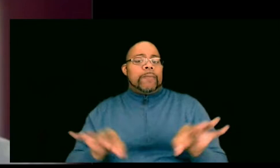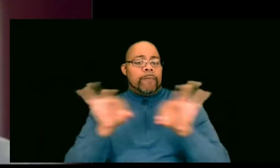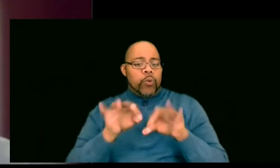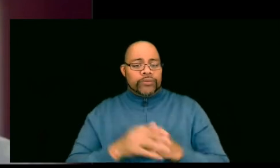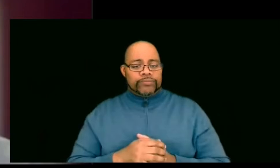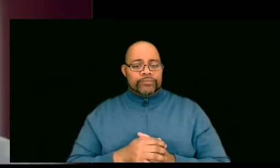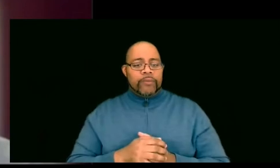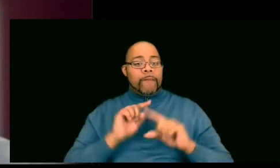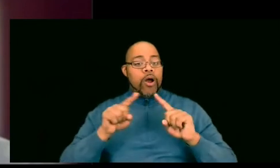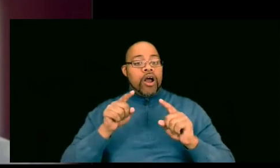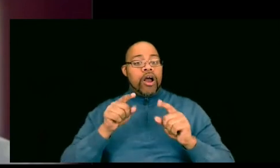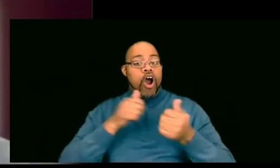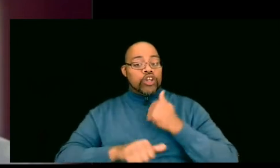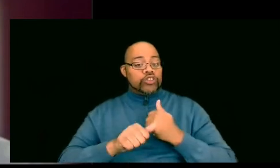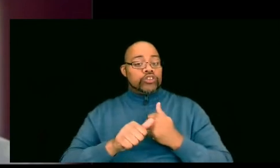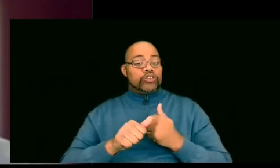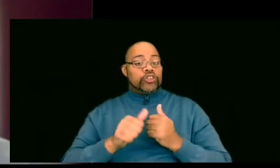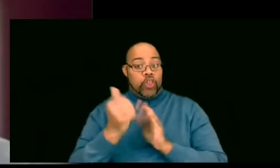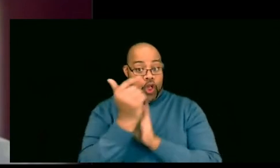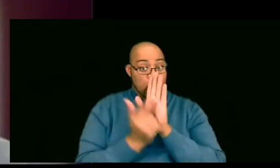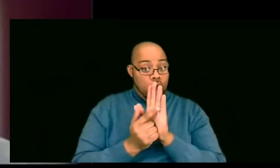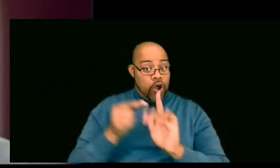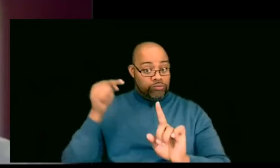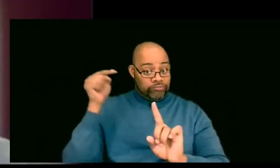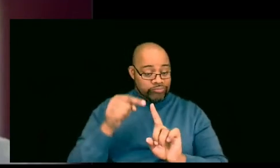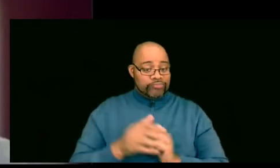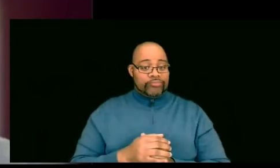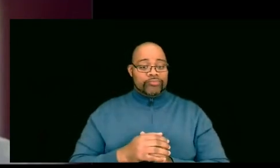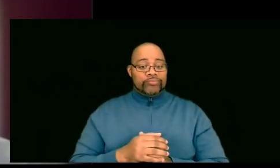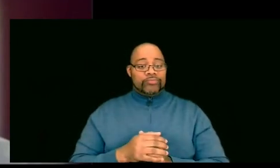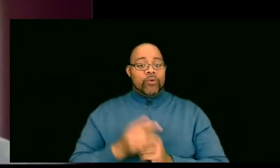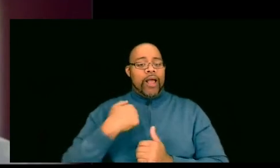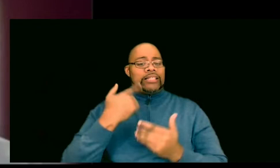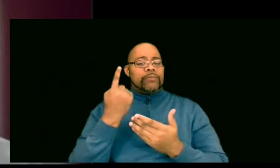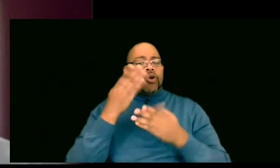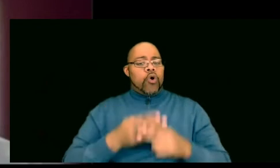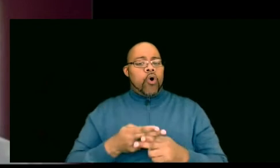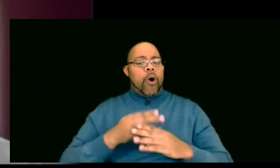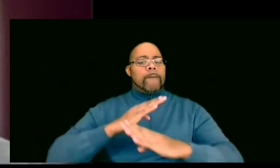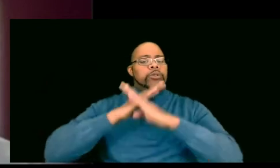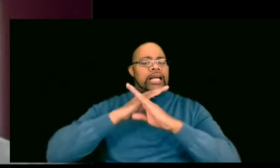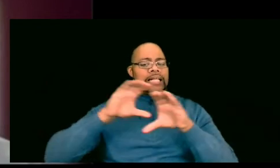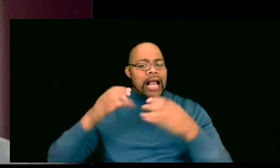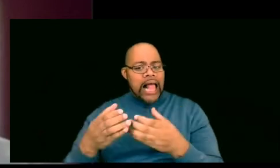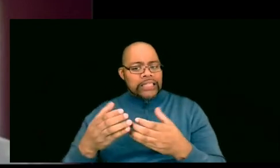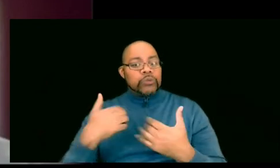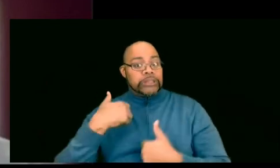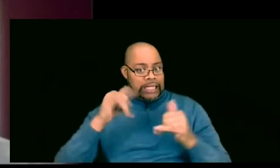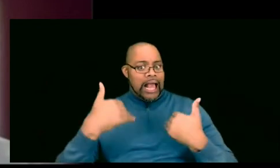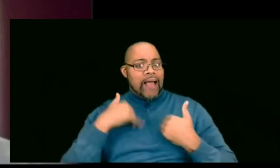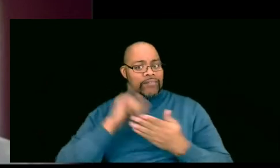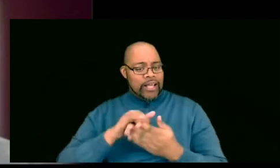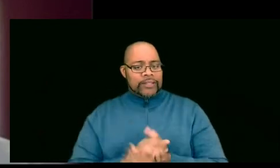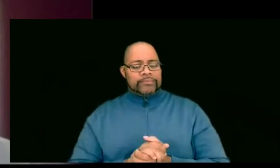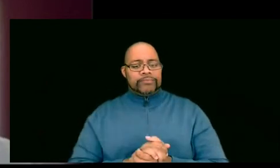are important. But under the law, we had something called protected classes, and we